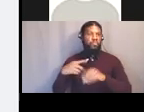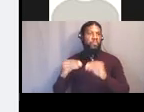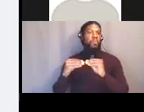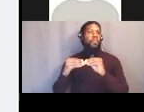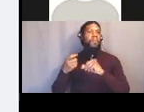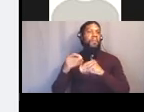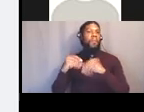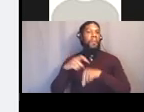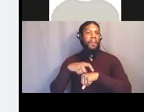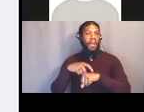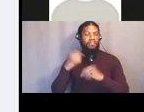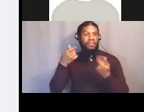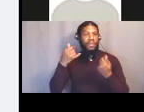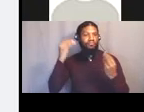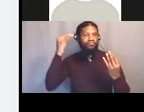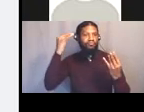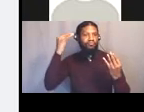going. Repair.